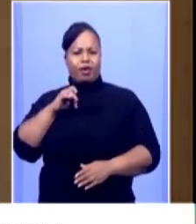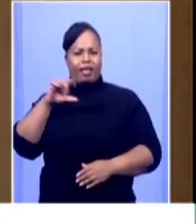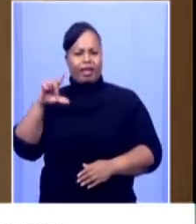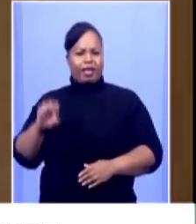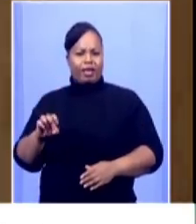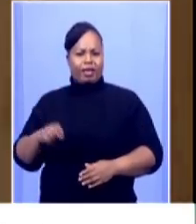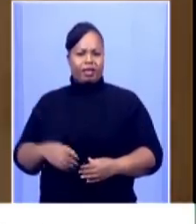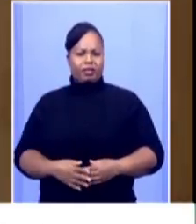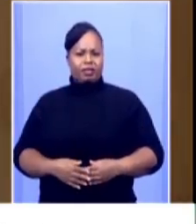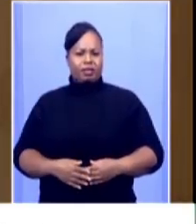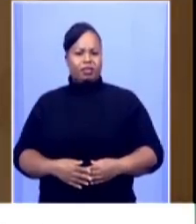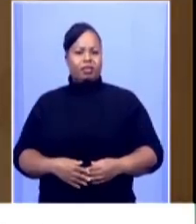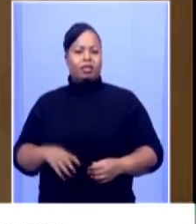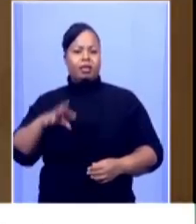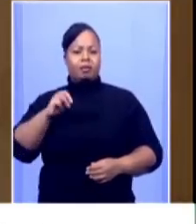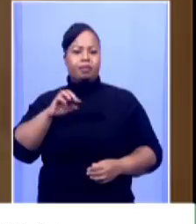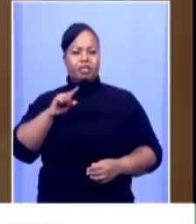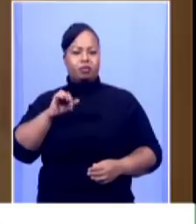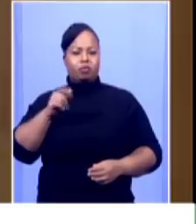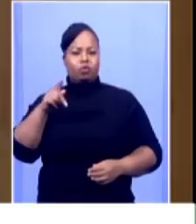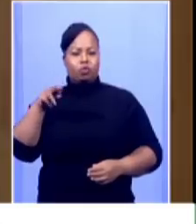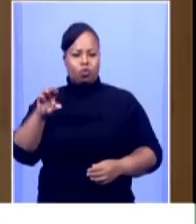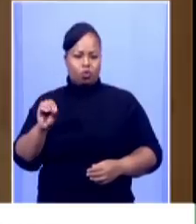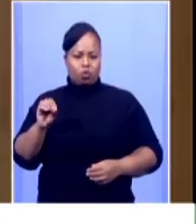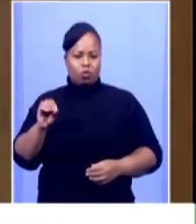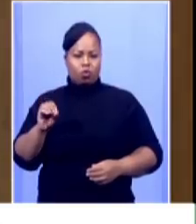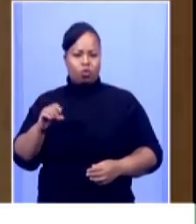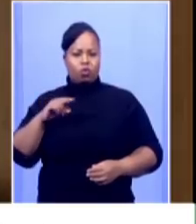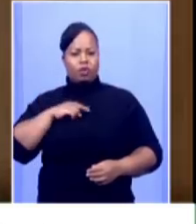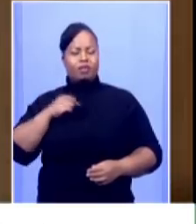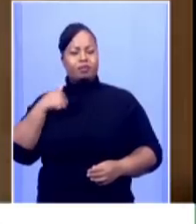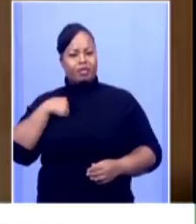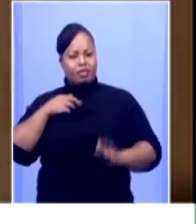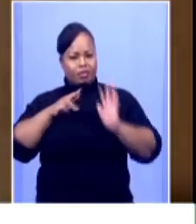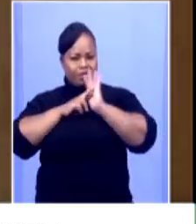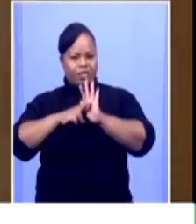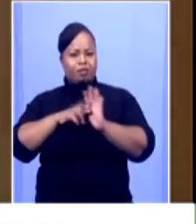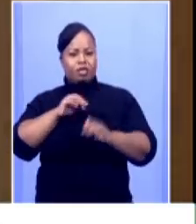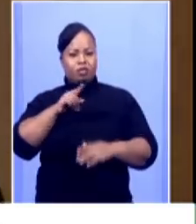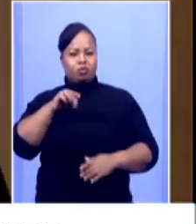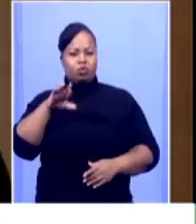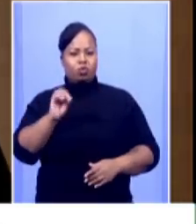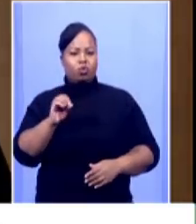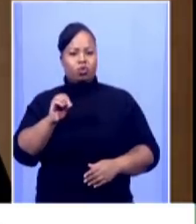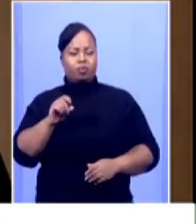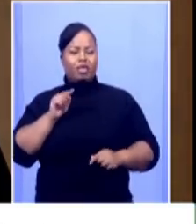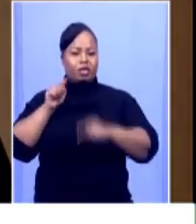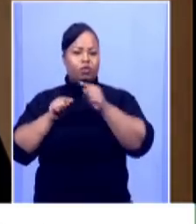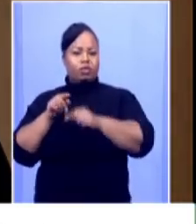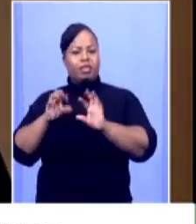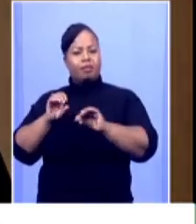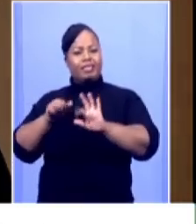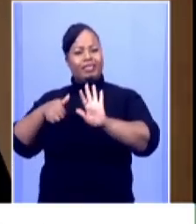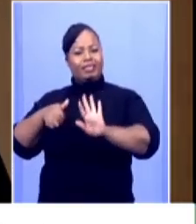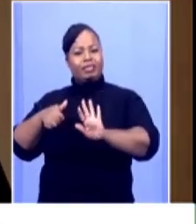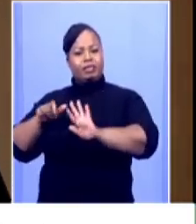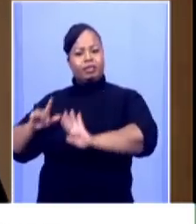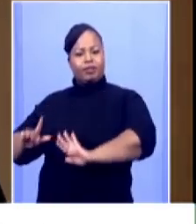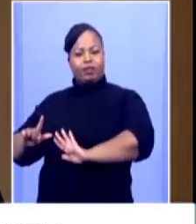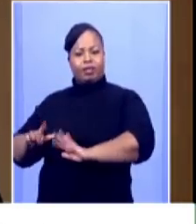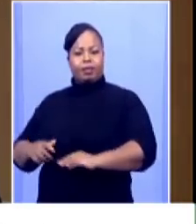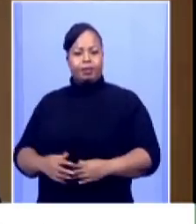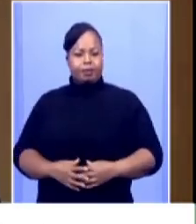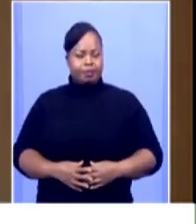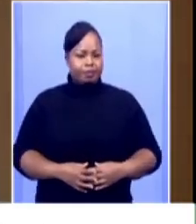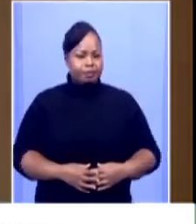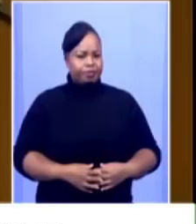behalf of Mr. Mazibuko. Mr. Mazibuko, I'm standing in for Mr. Mazibuko, who's appearing on behalf of accused number 6 and 7.